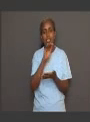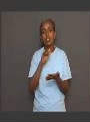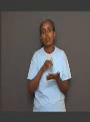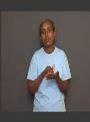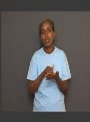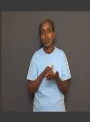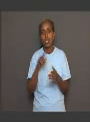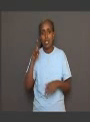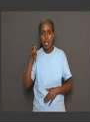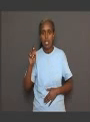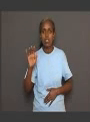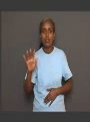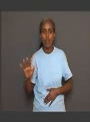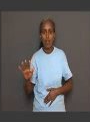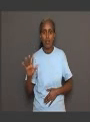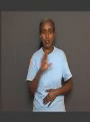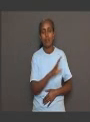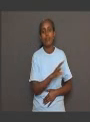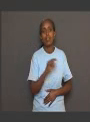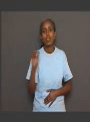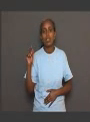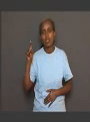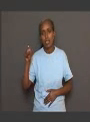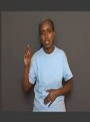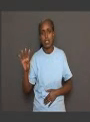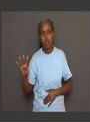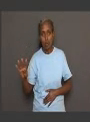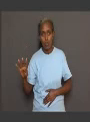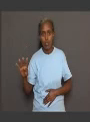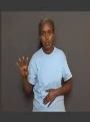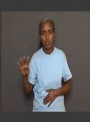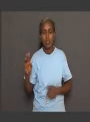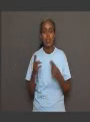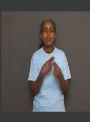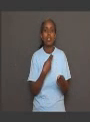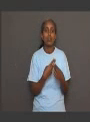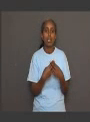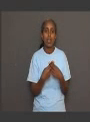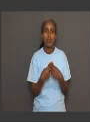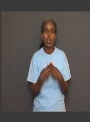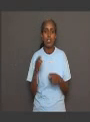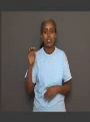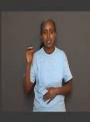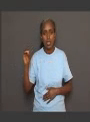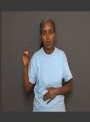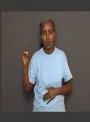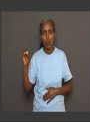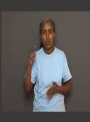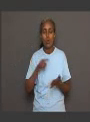between x5 and x4 multiplied by